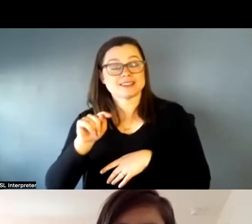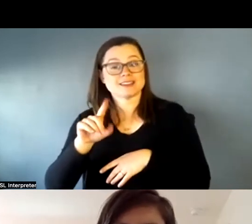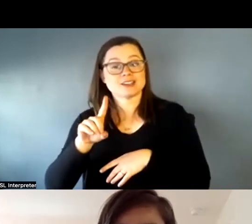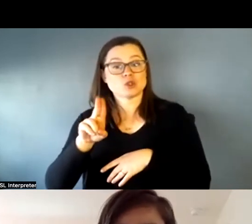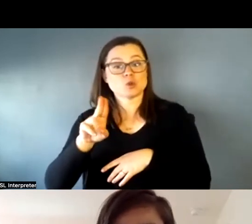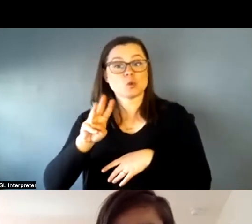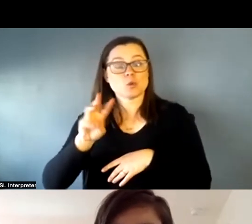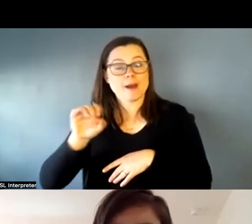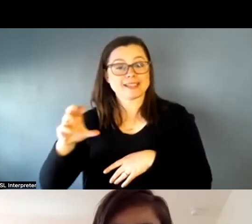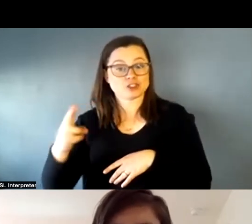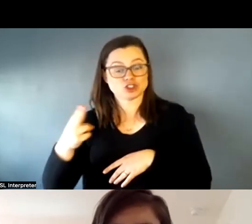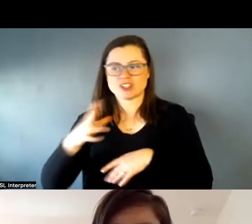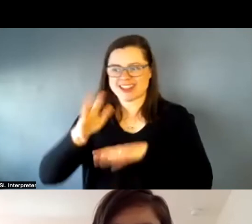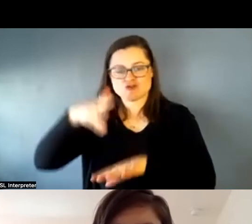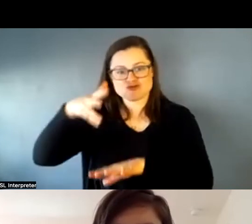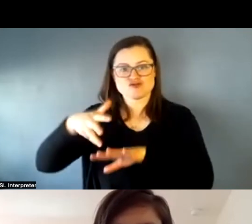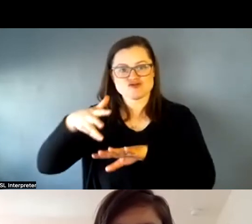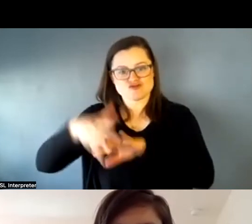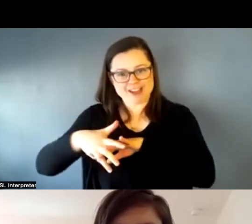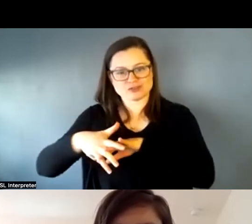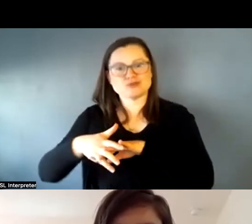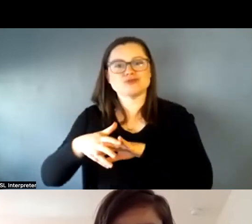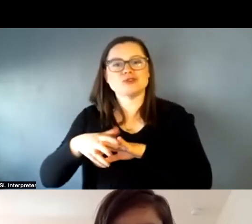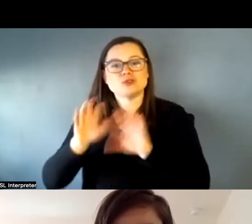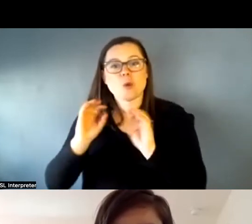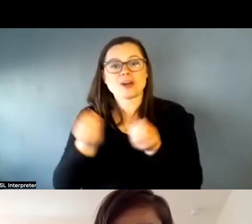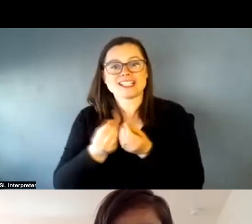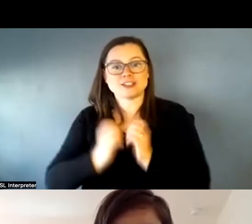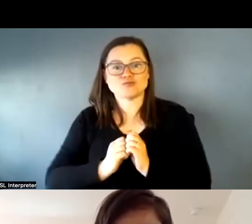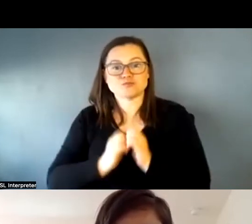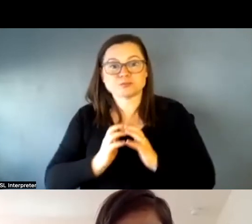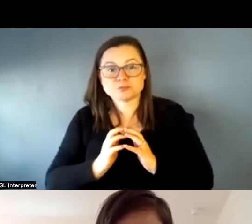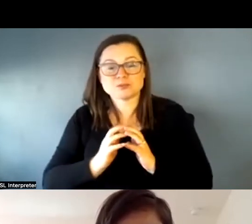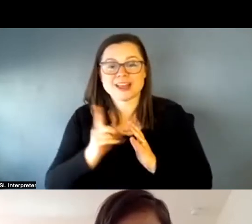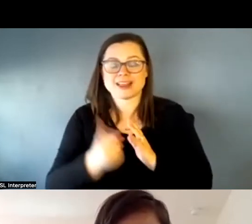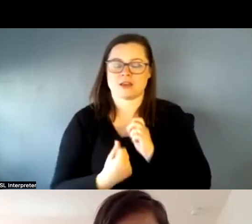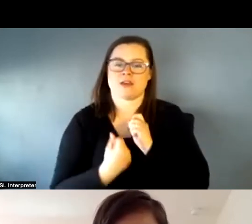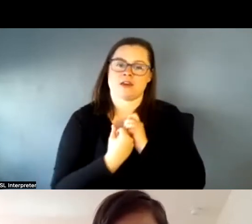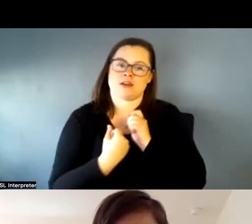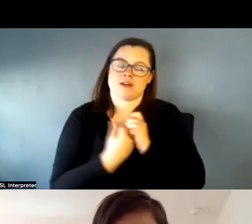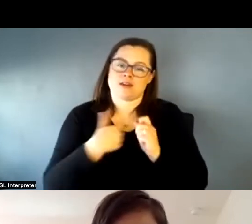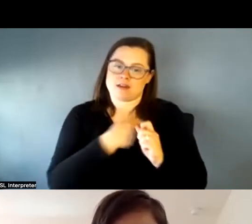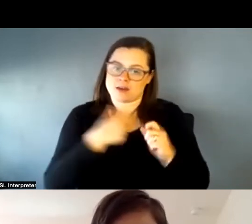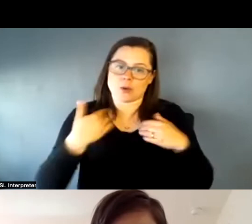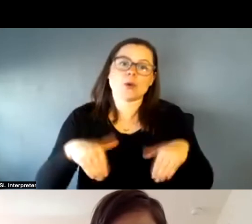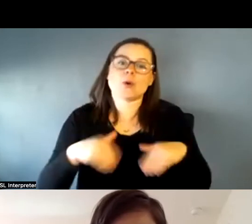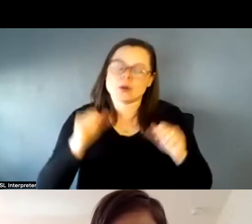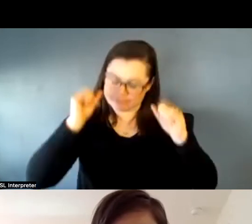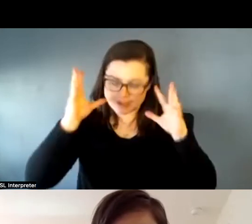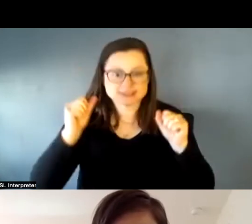that has supported us, is amazing. And with them and with the support of,